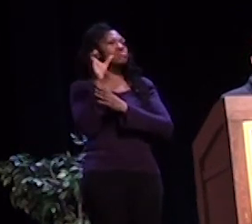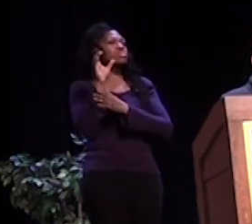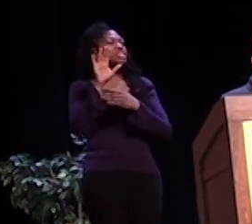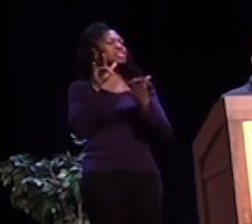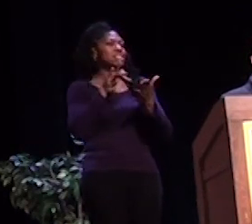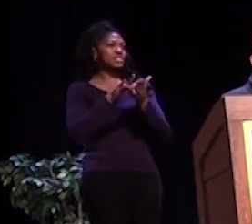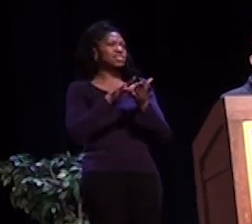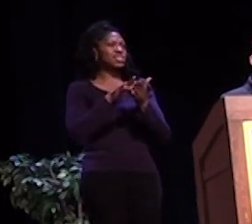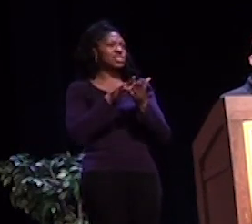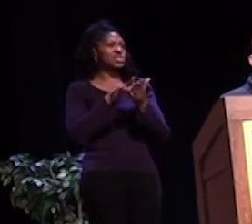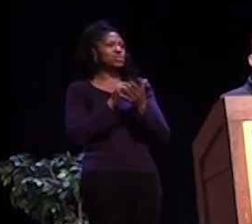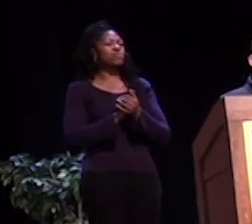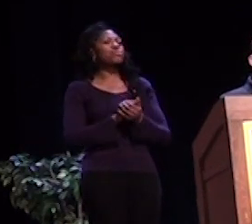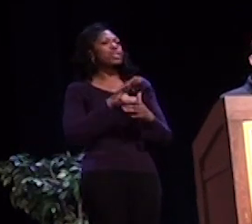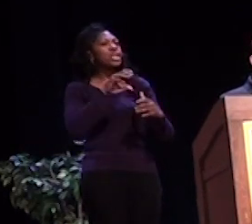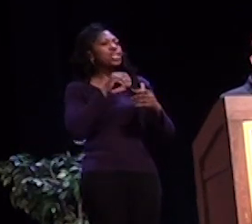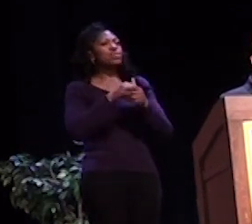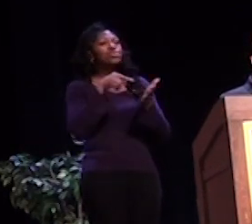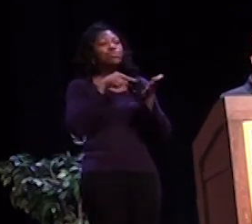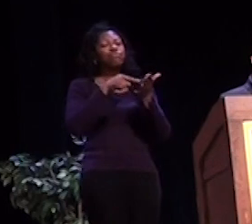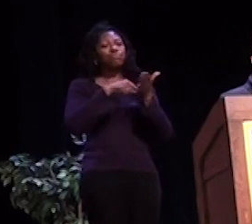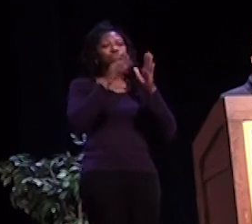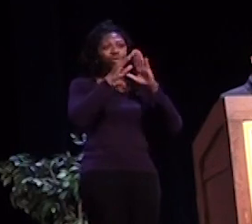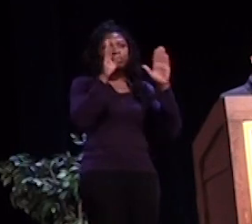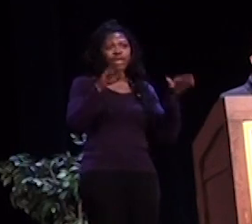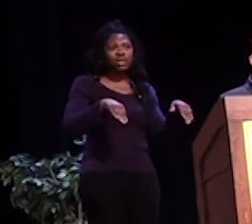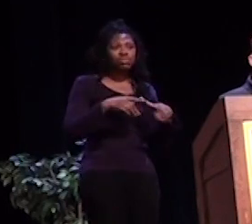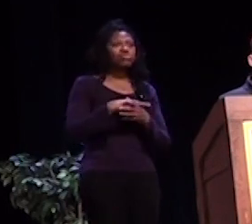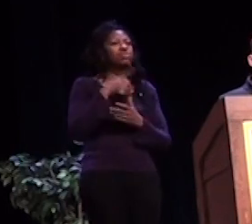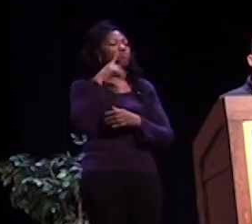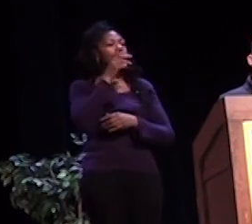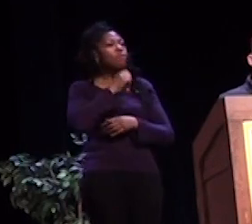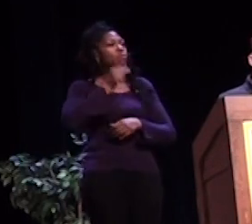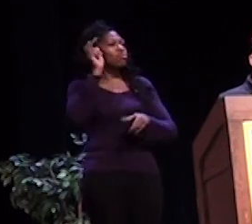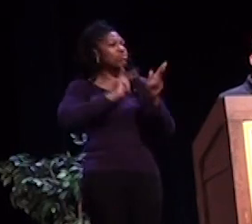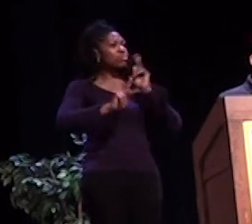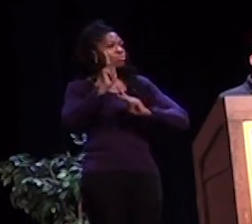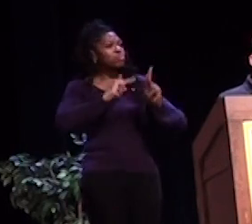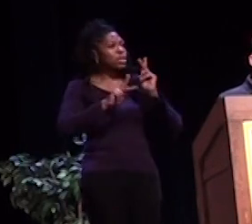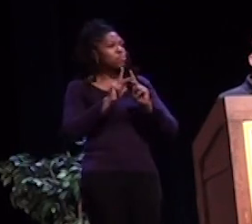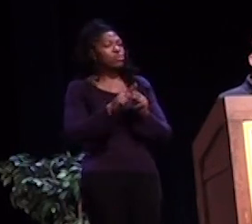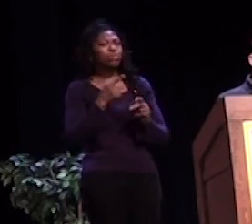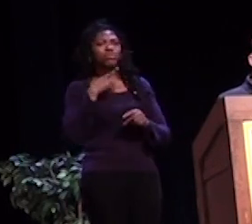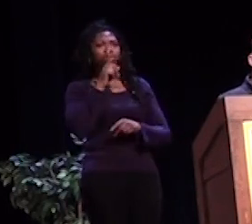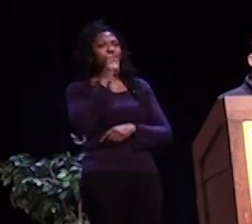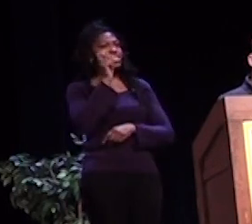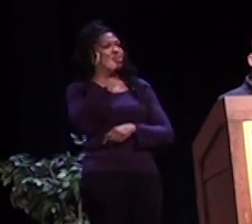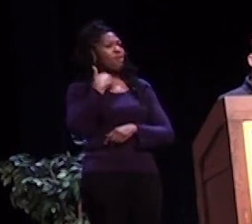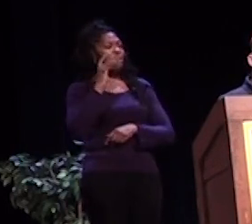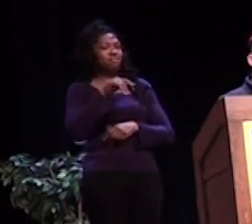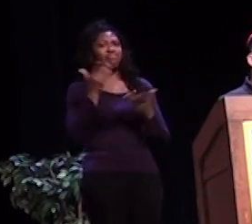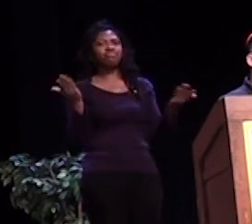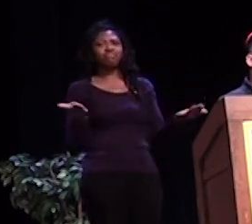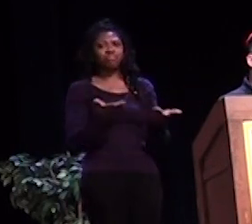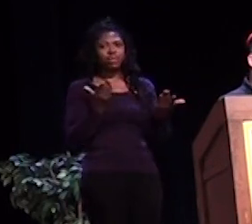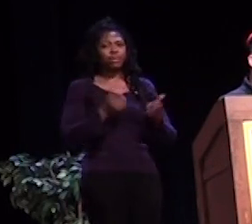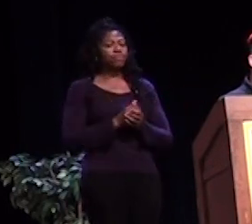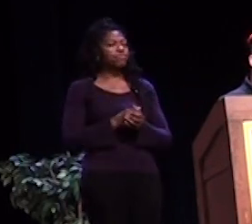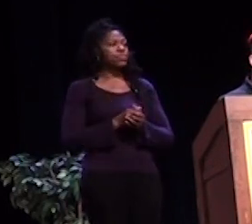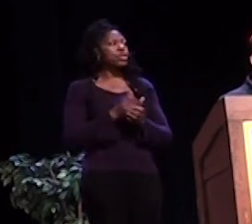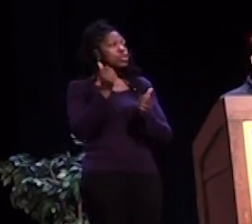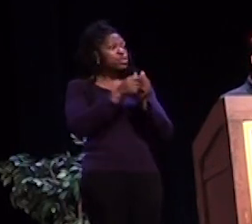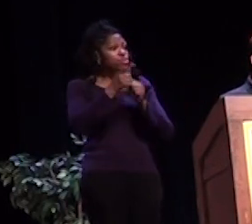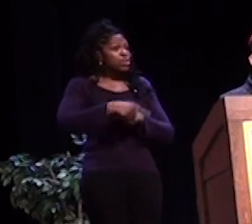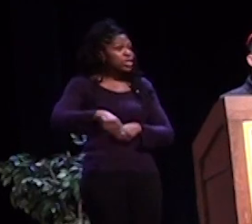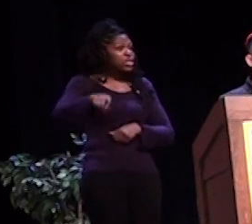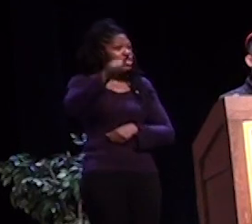state-of-the-art senior center that will include affordable senior housing for something that is severely lacking in our district. So this is something that each of you can keep an eye